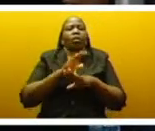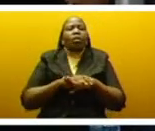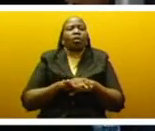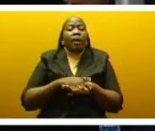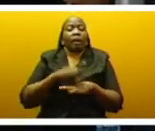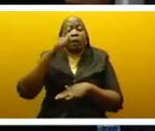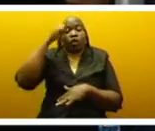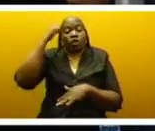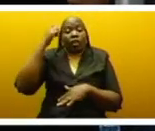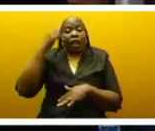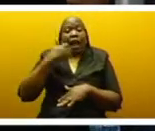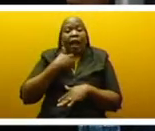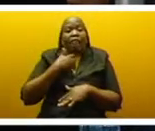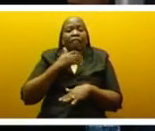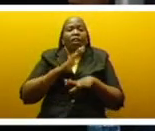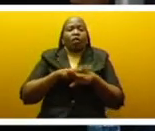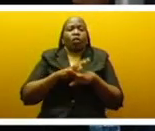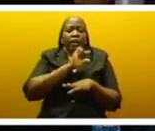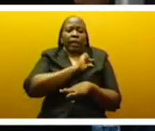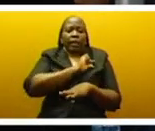good grace to